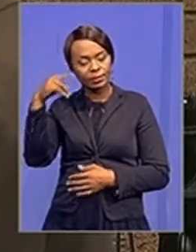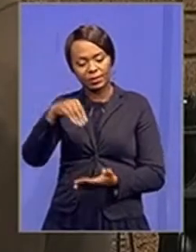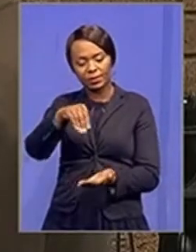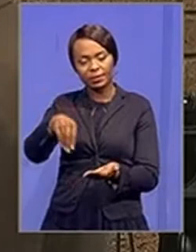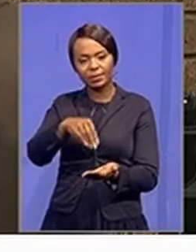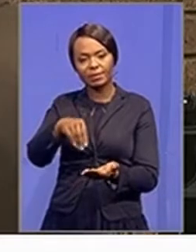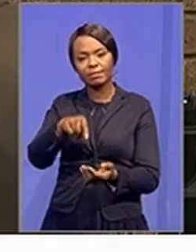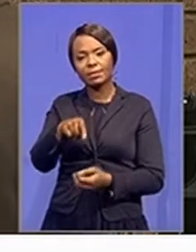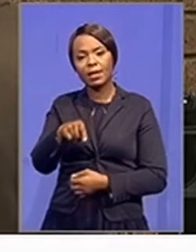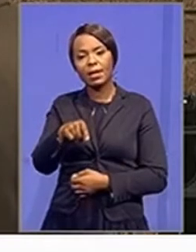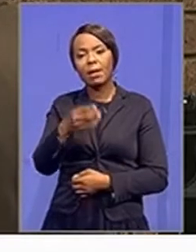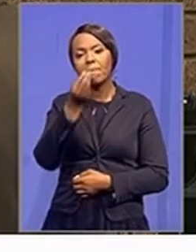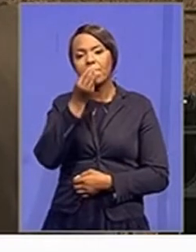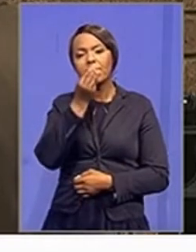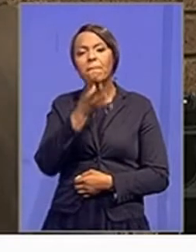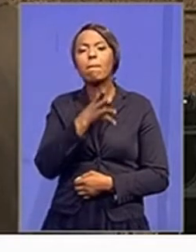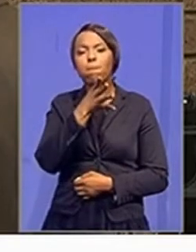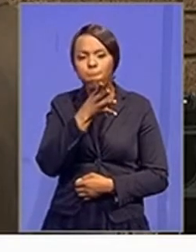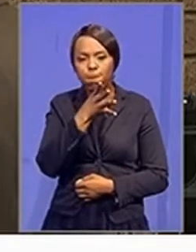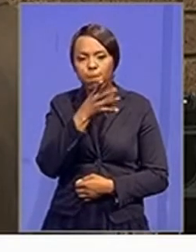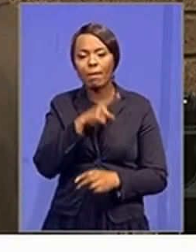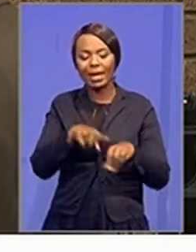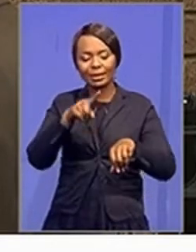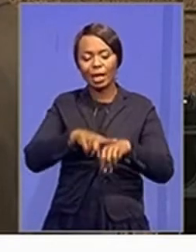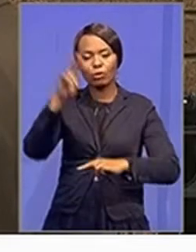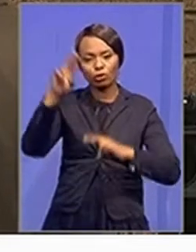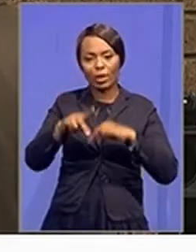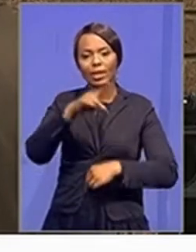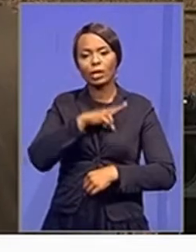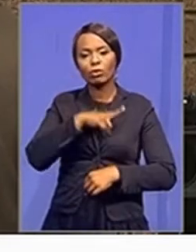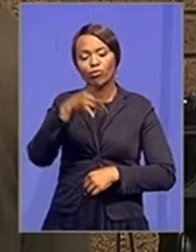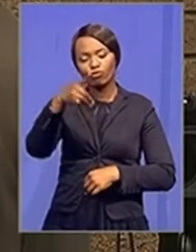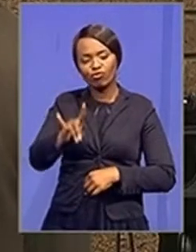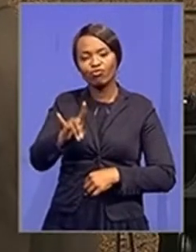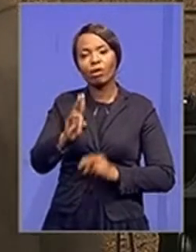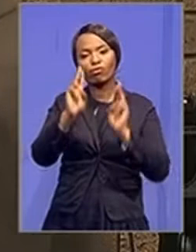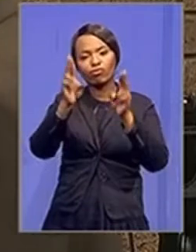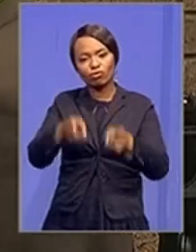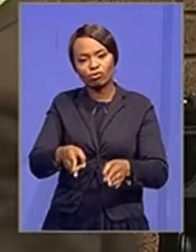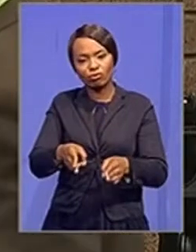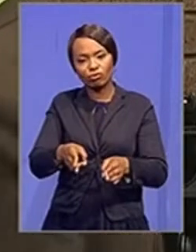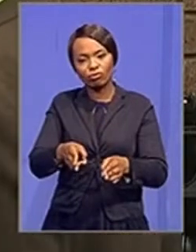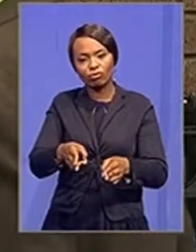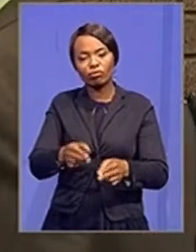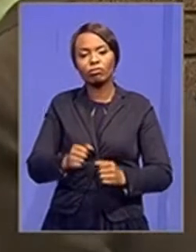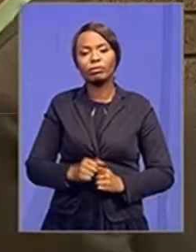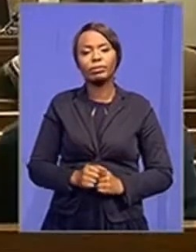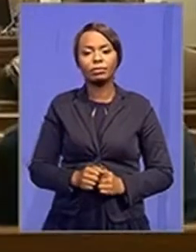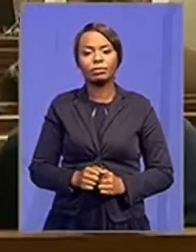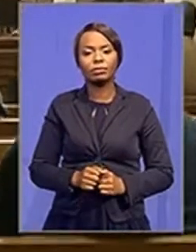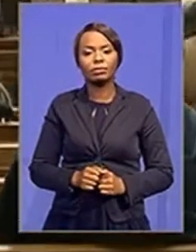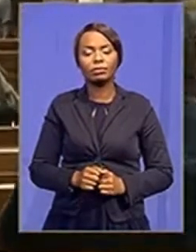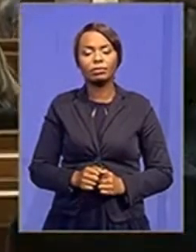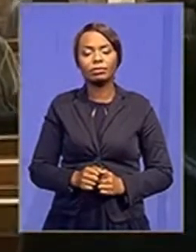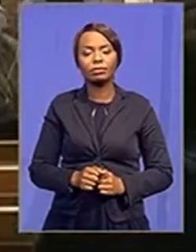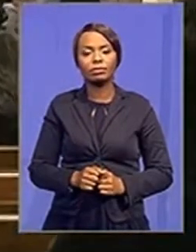e khutshwane. That's why dijo tse di thusa go no etsa philoto e ne tshwanetse ke